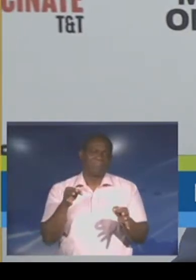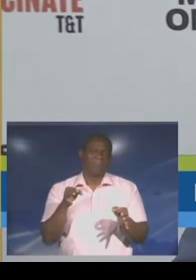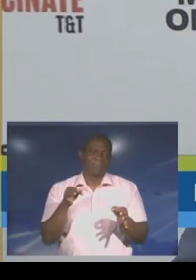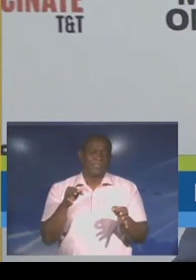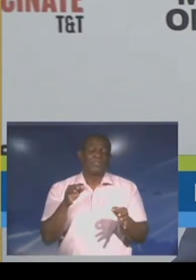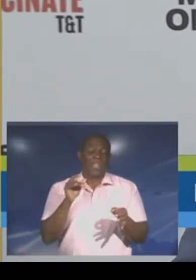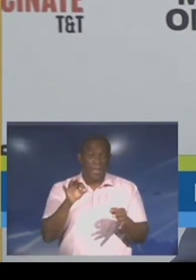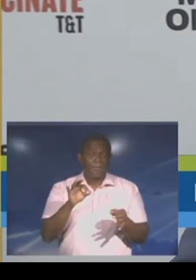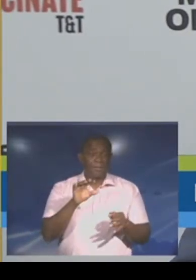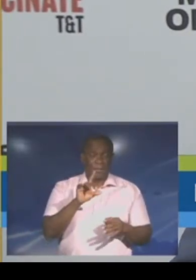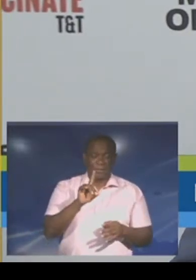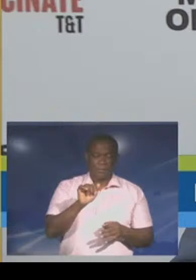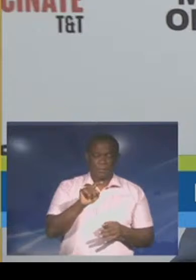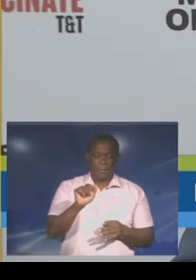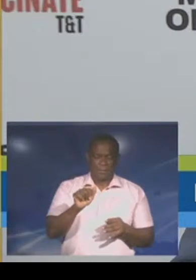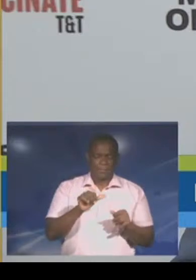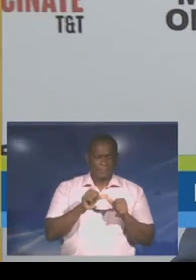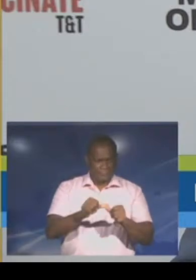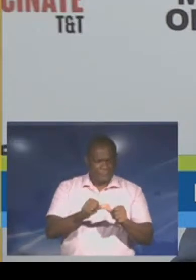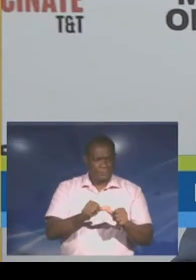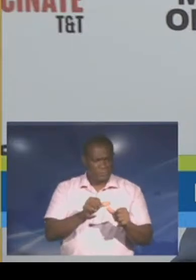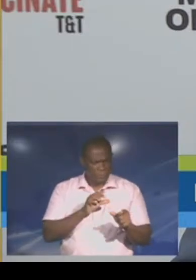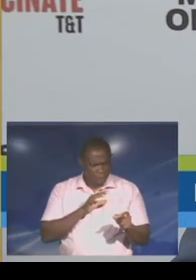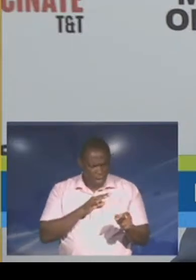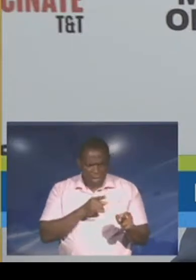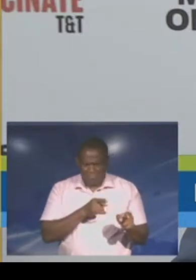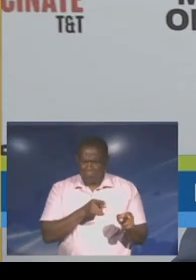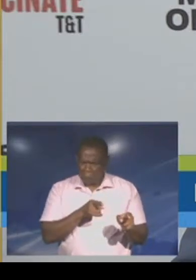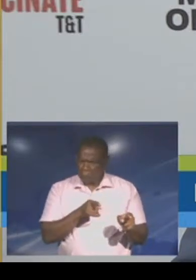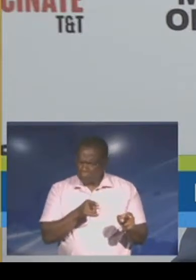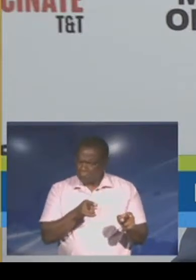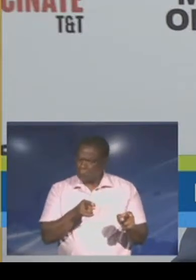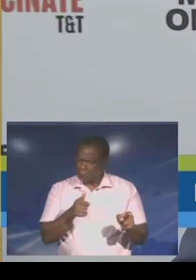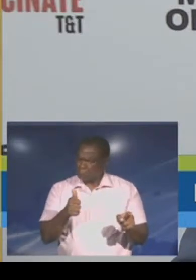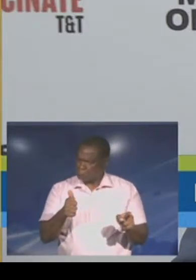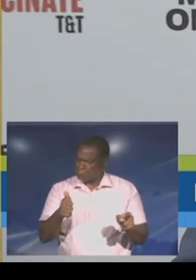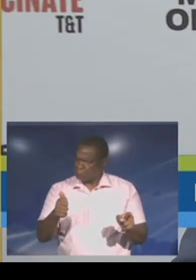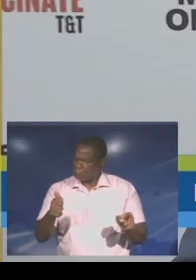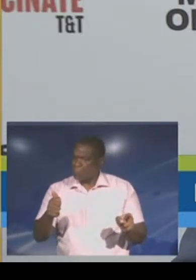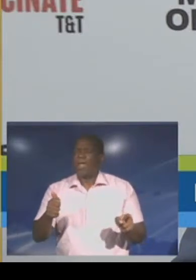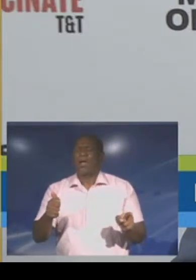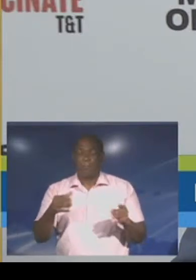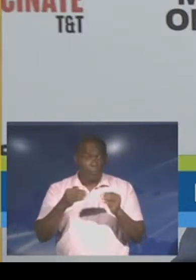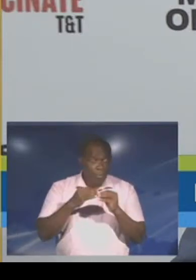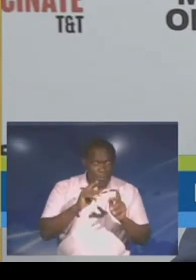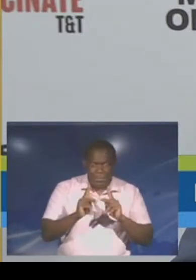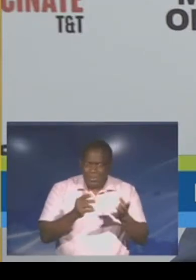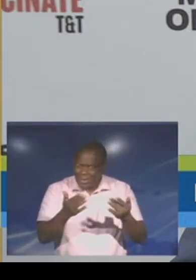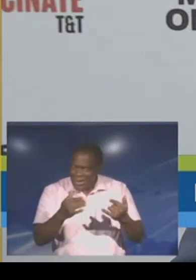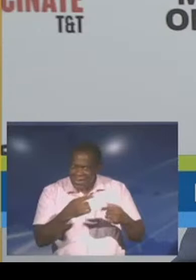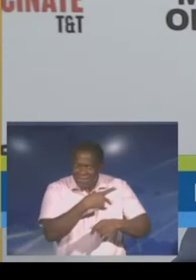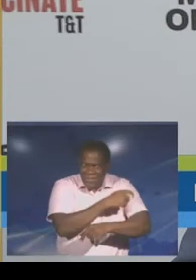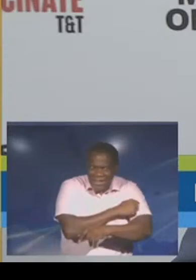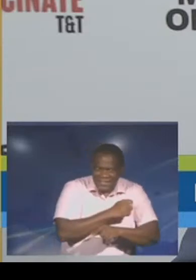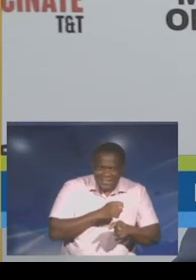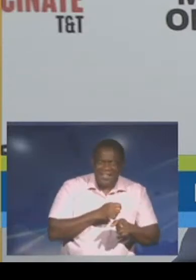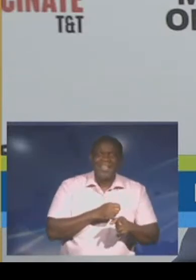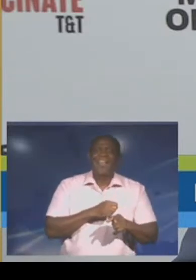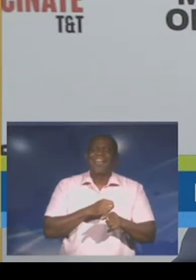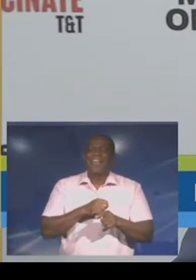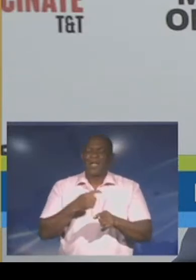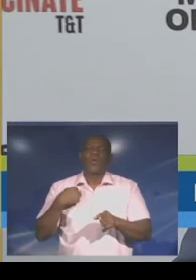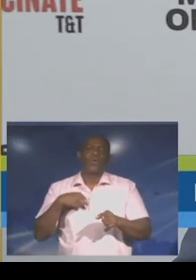to be good, and if more and more people get vaccinated, then we will make